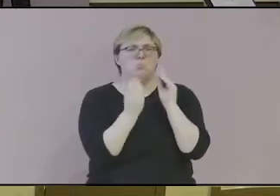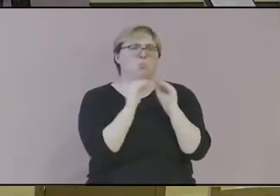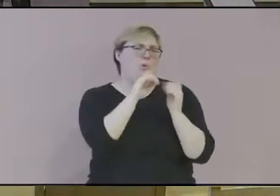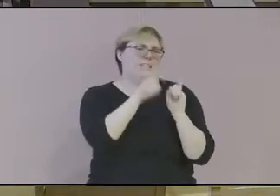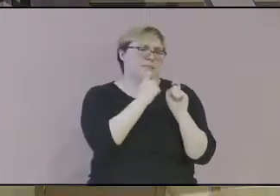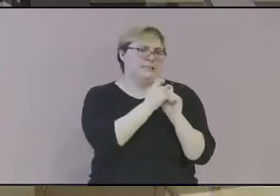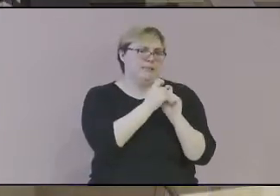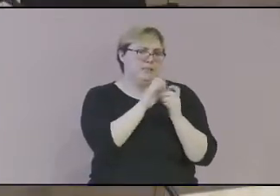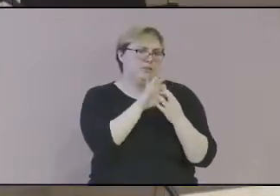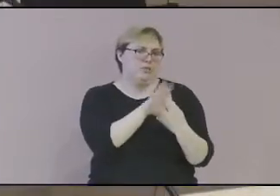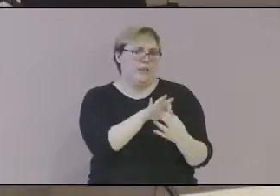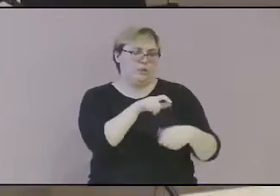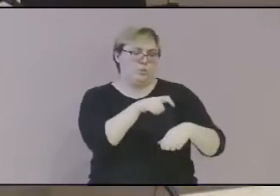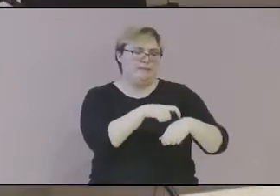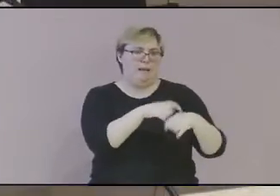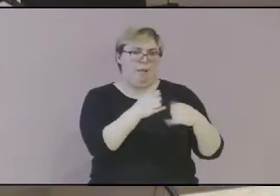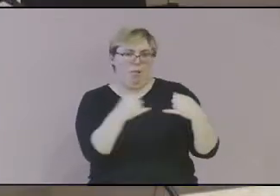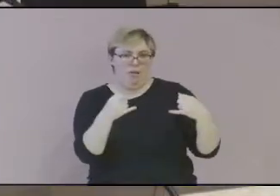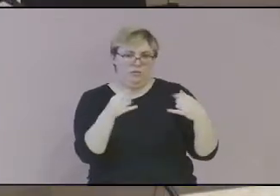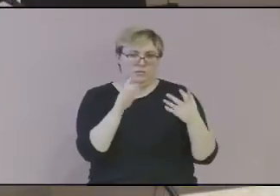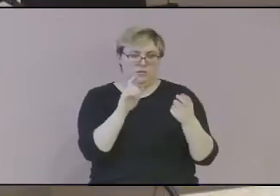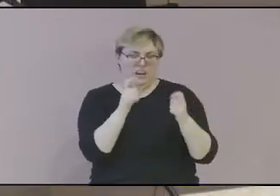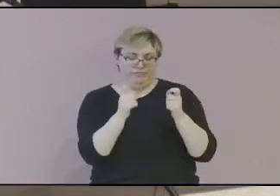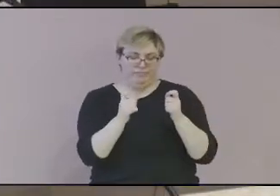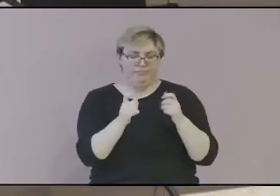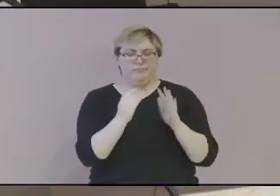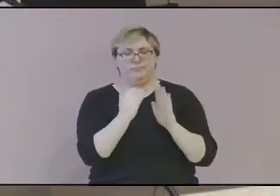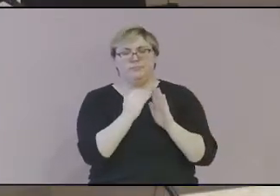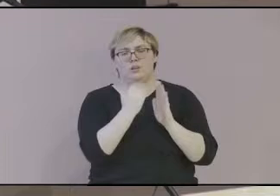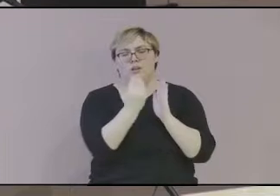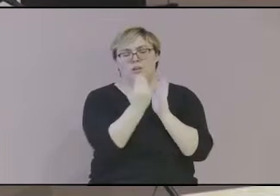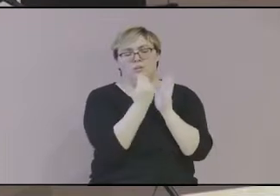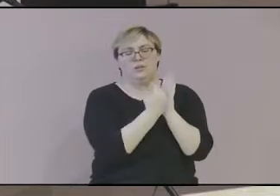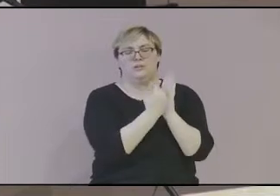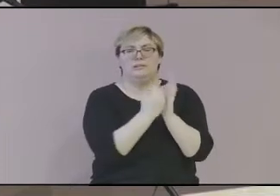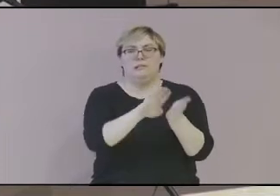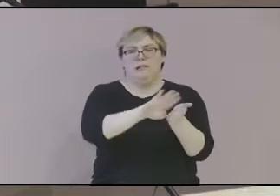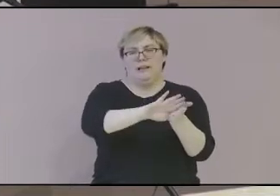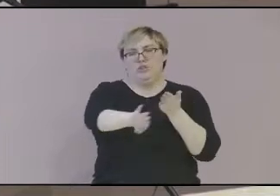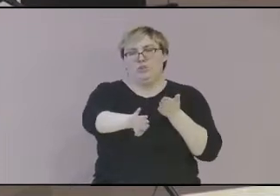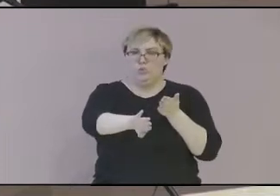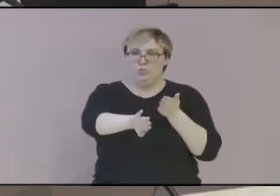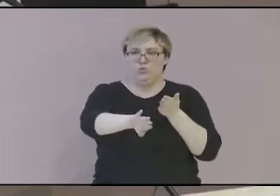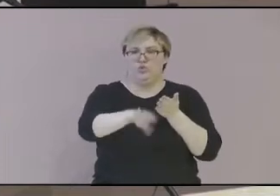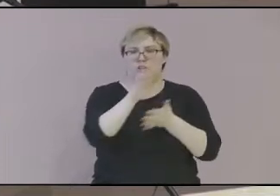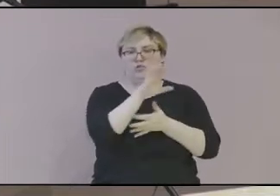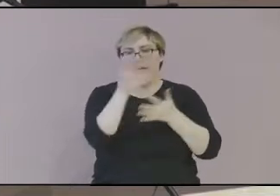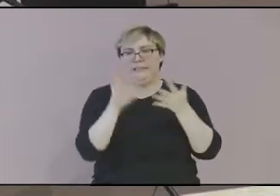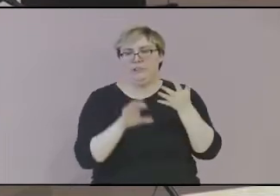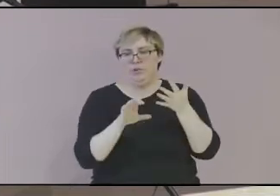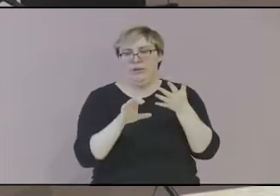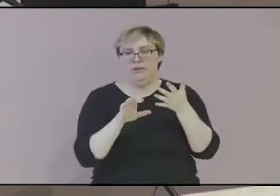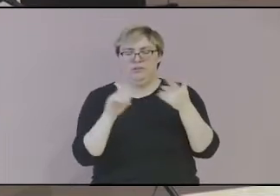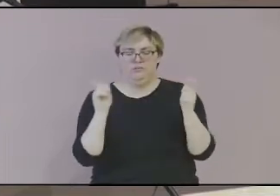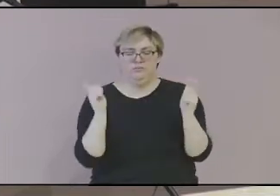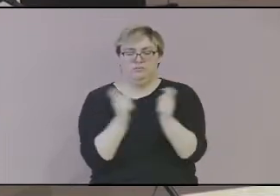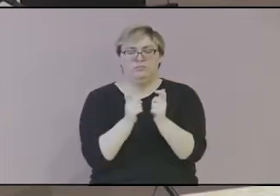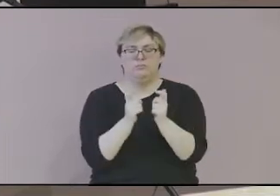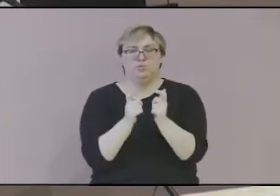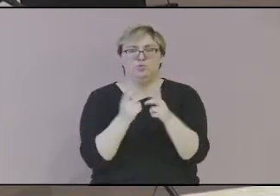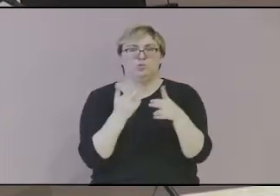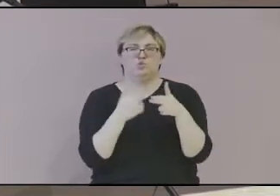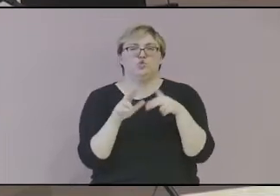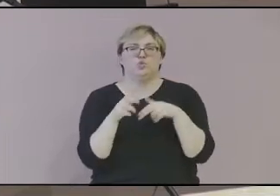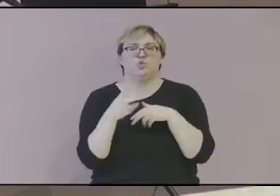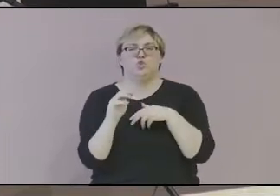timing. And like I said, they restricted exclusion criteria to short-term mortality. They got